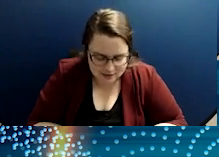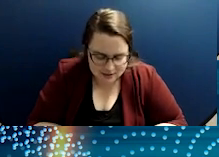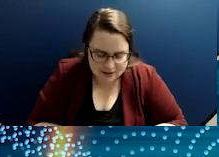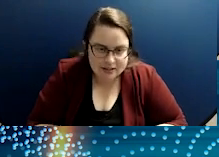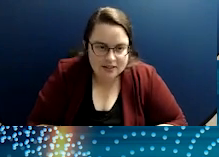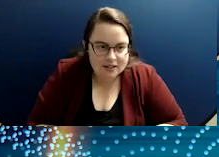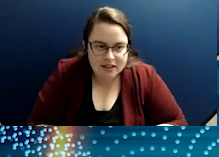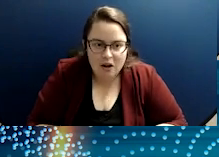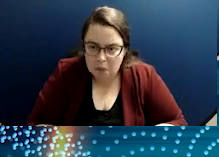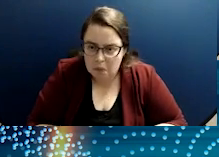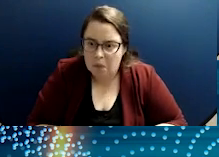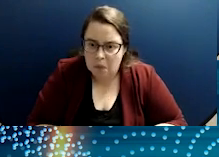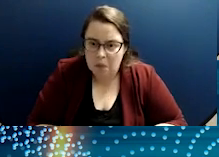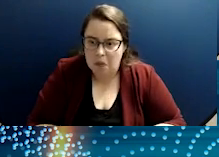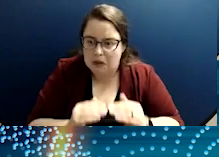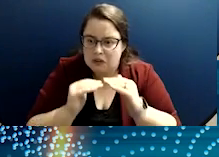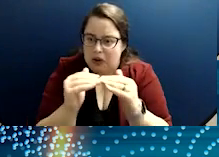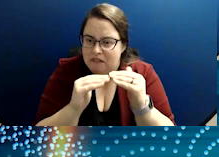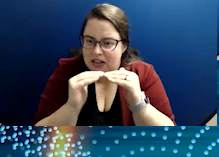It's almost even here.